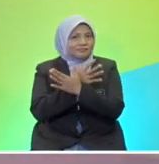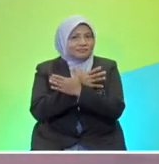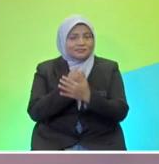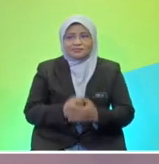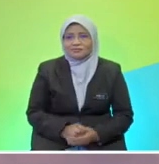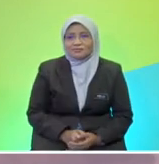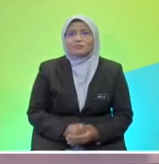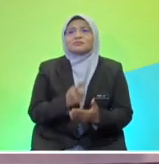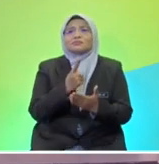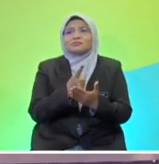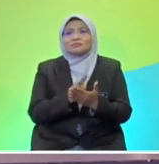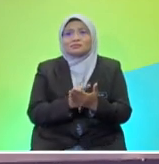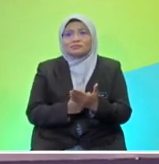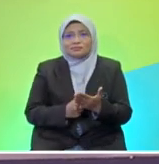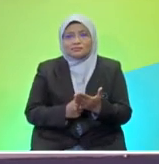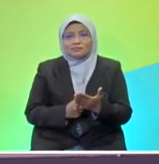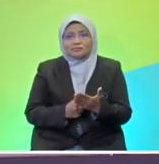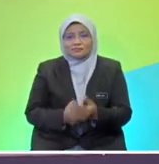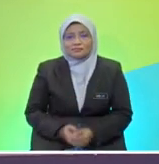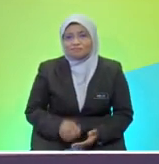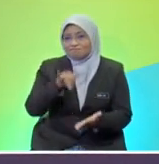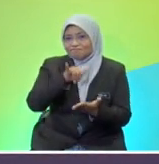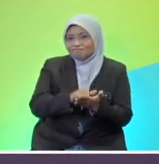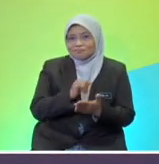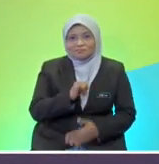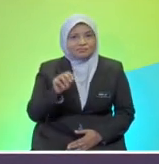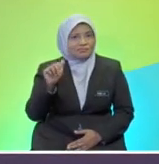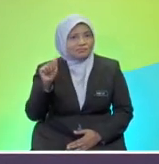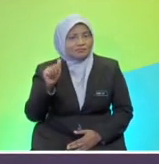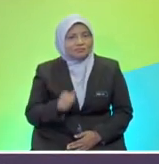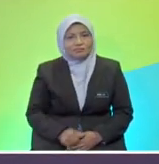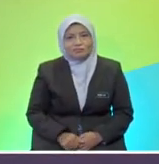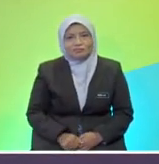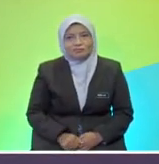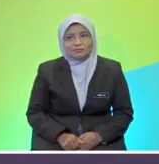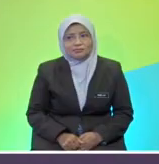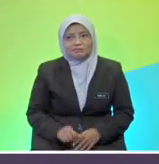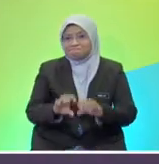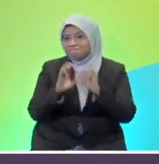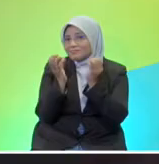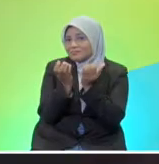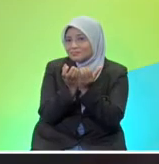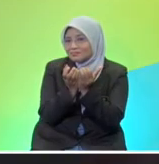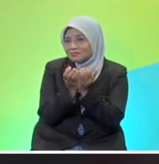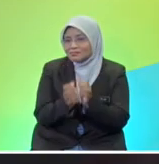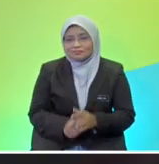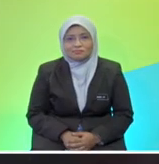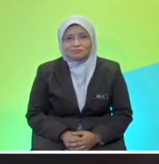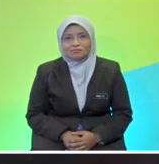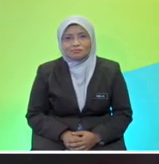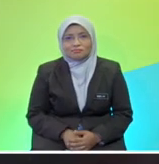What is this? These are blocks. These are blocks. And this one? This is a ball. This is a ball. One more. Do you like to play